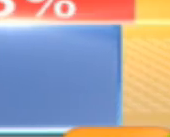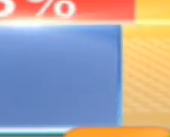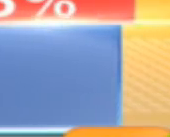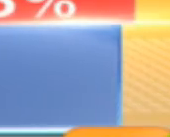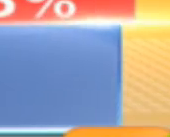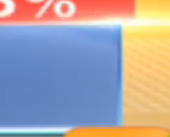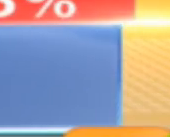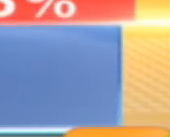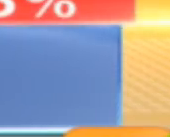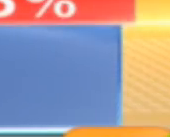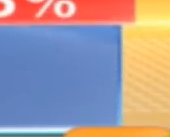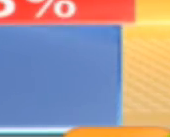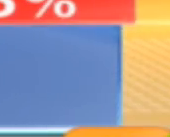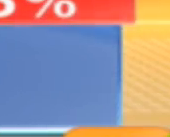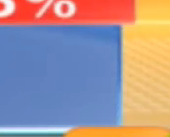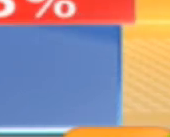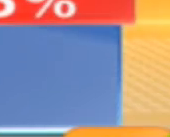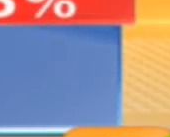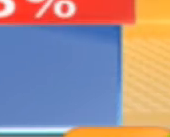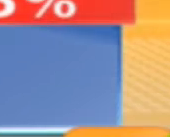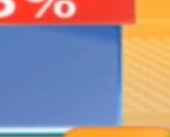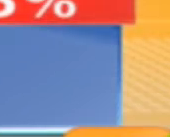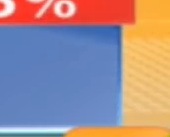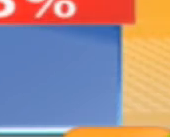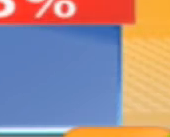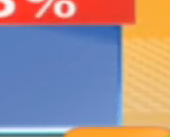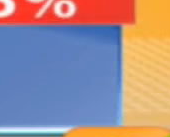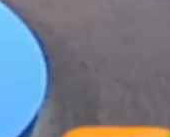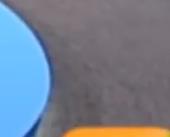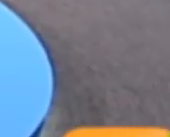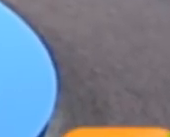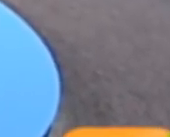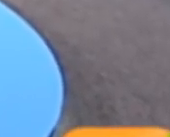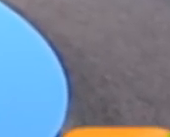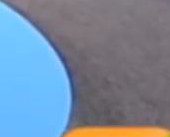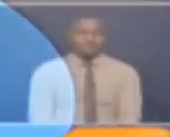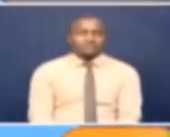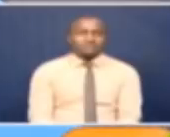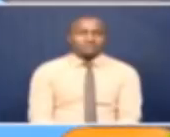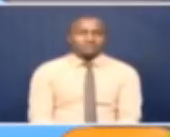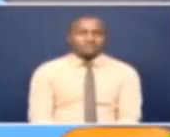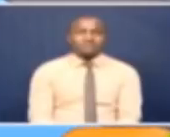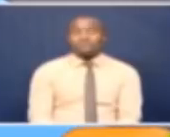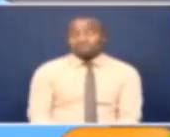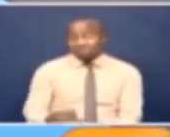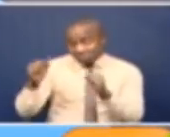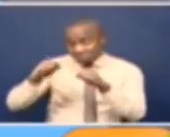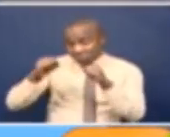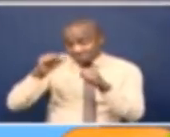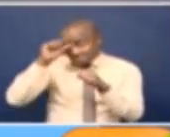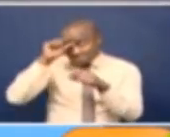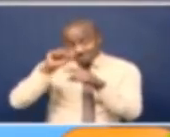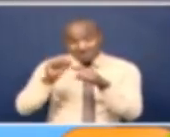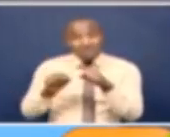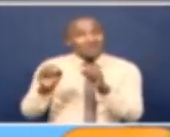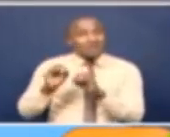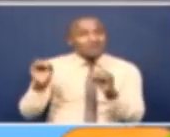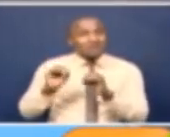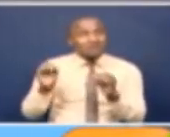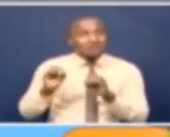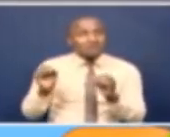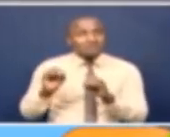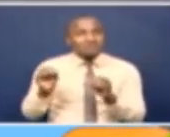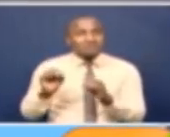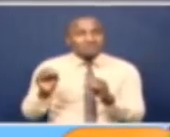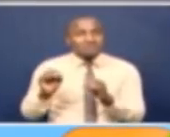75% of you say no. So we win. No Nusumkate. No Nusumkate. Well, I guess we're in agreement. No Nusumkate. That's not his words. That's